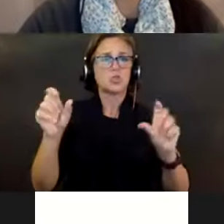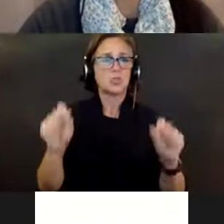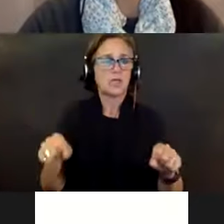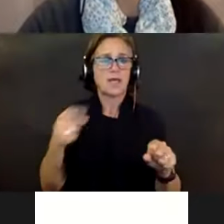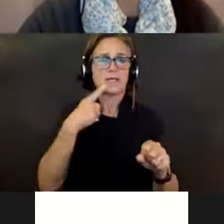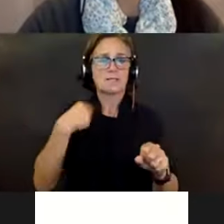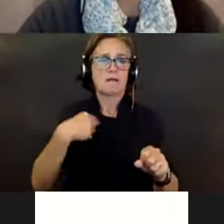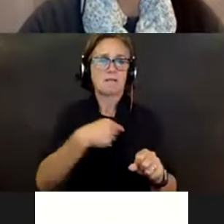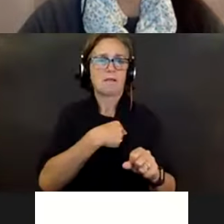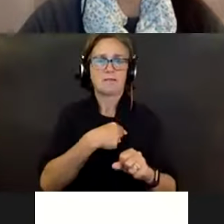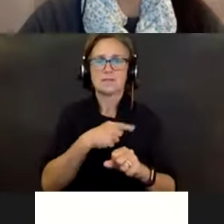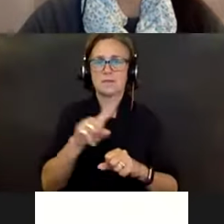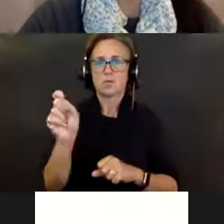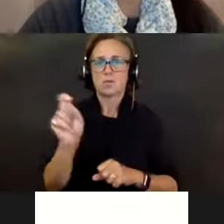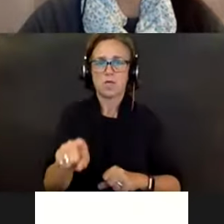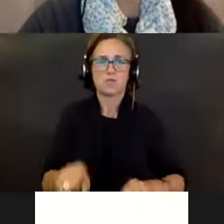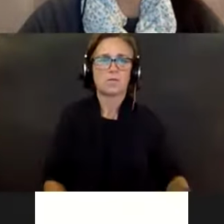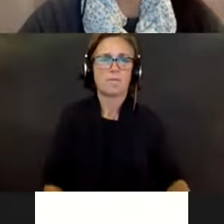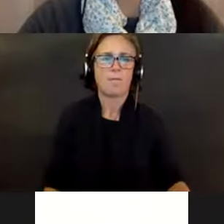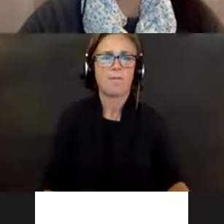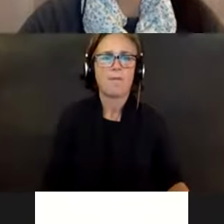question. Okay.